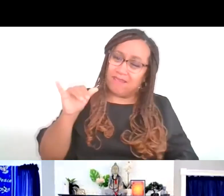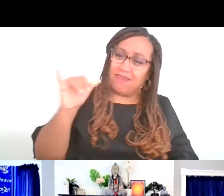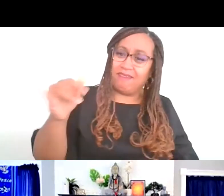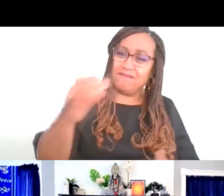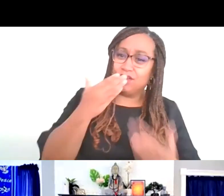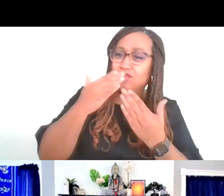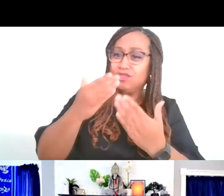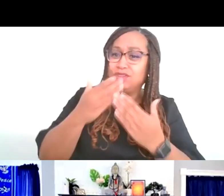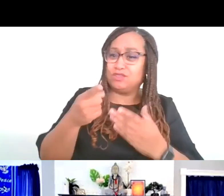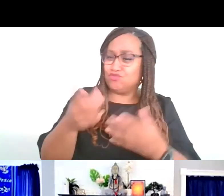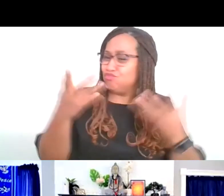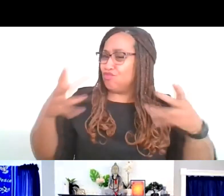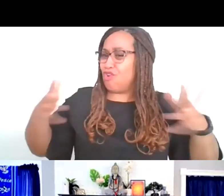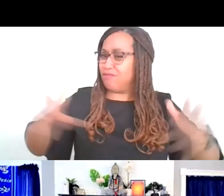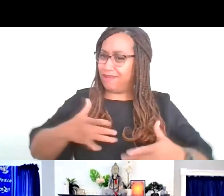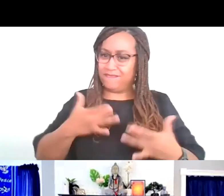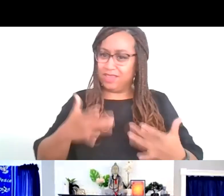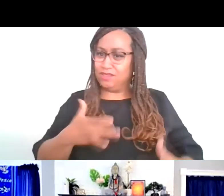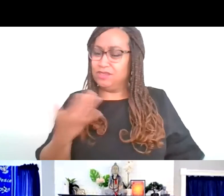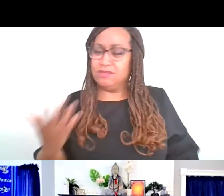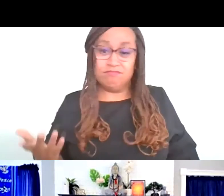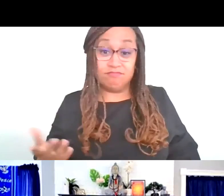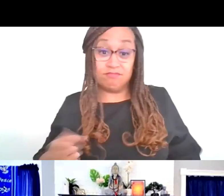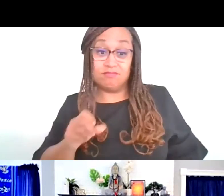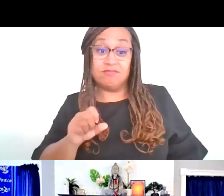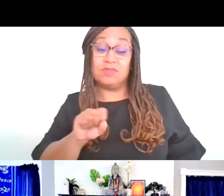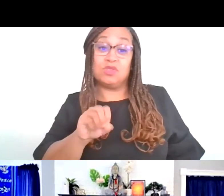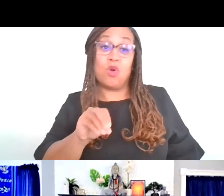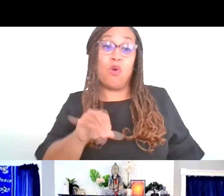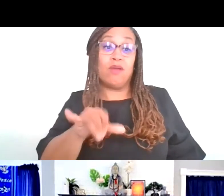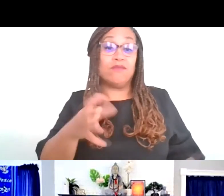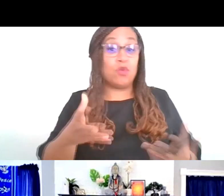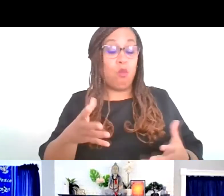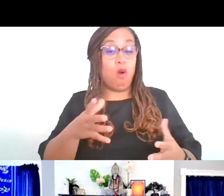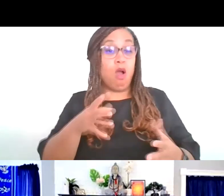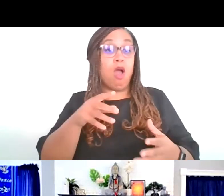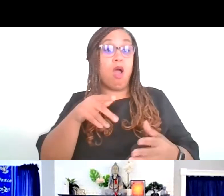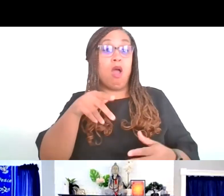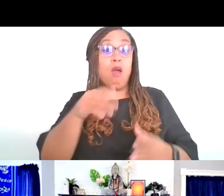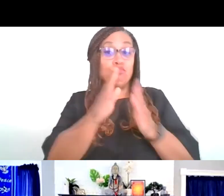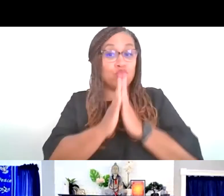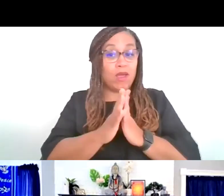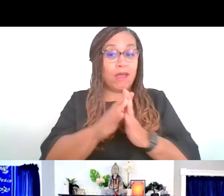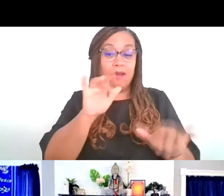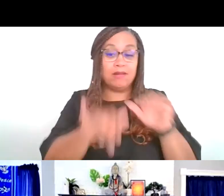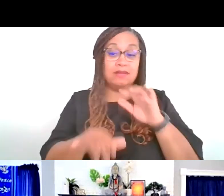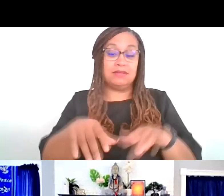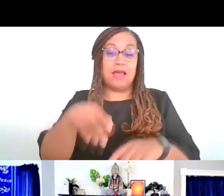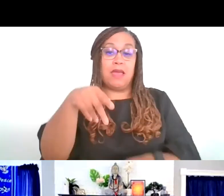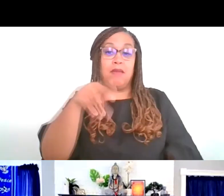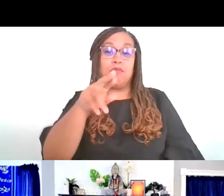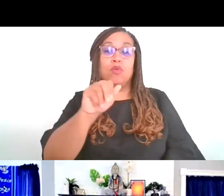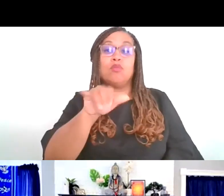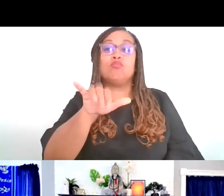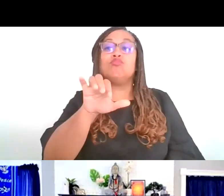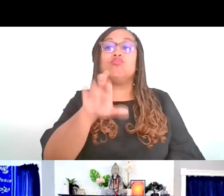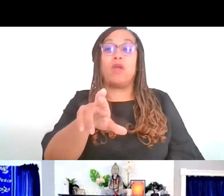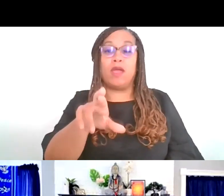feeling. So if you want prayer, type the word prayer in the chat box and Tracy will make sure that you get in the breakout